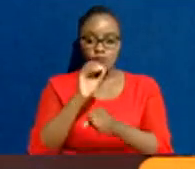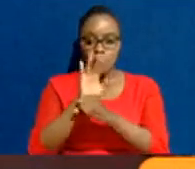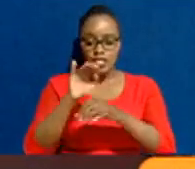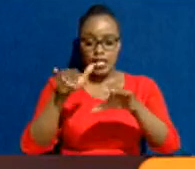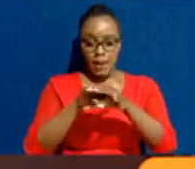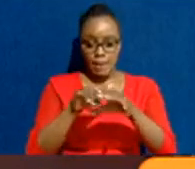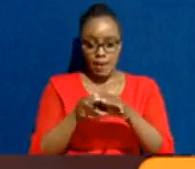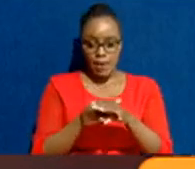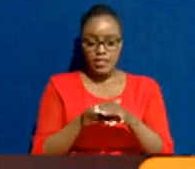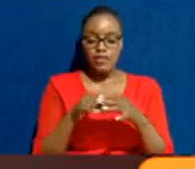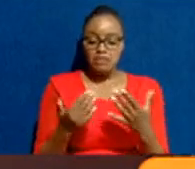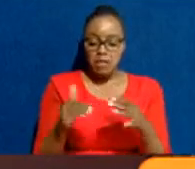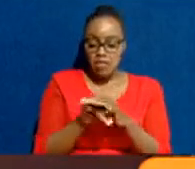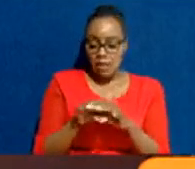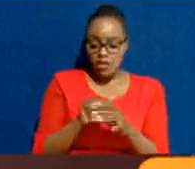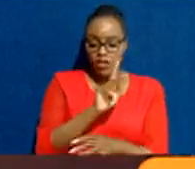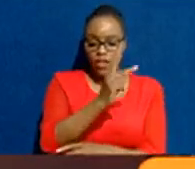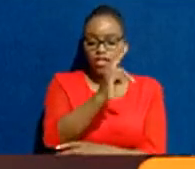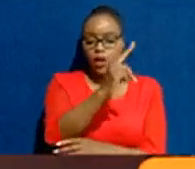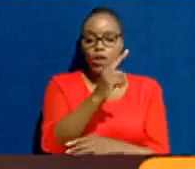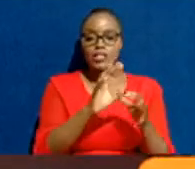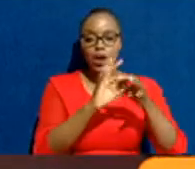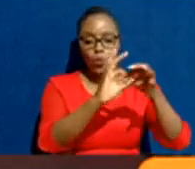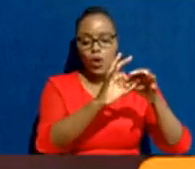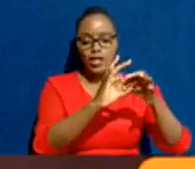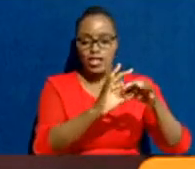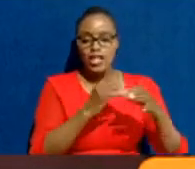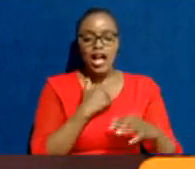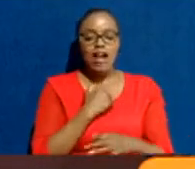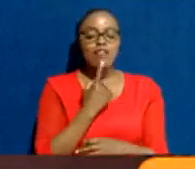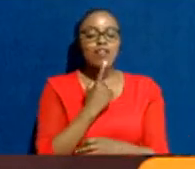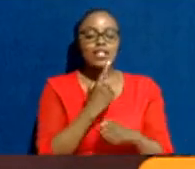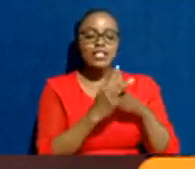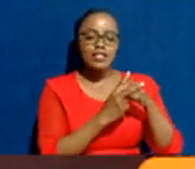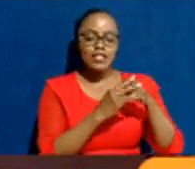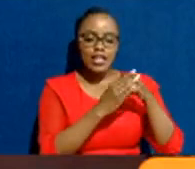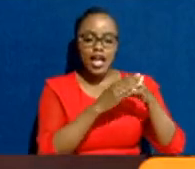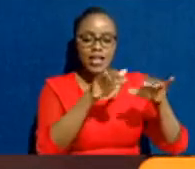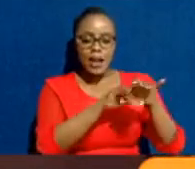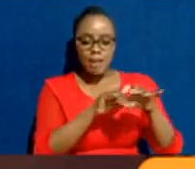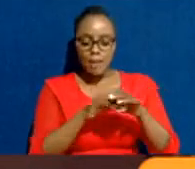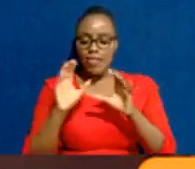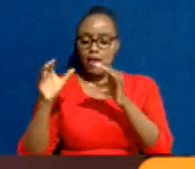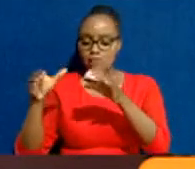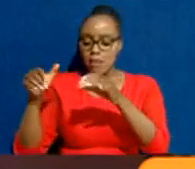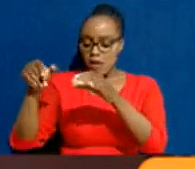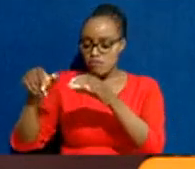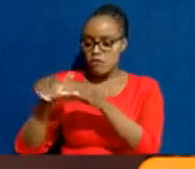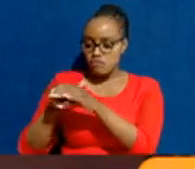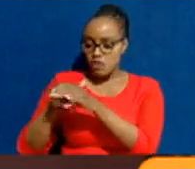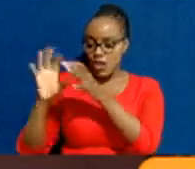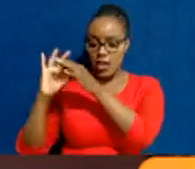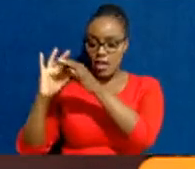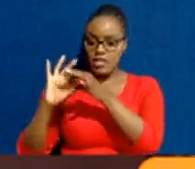members, the membership of the Kenya Kwanza coalition stands at 179 members, while the membership of the Azimio